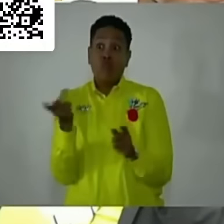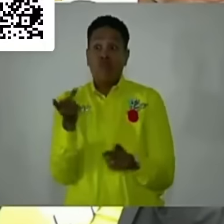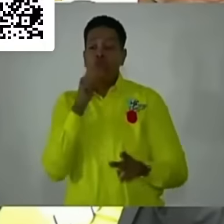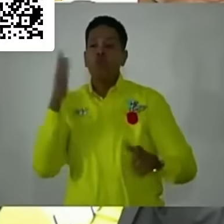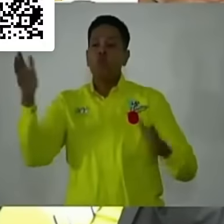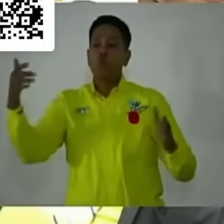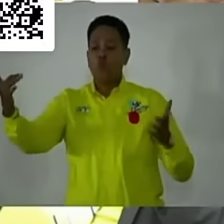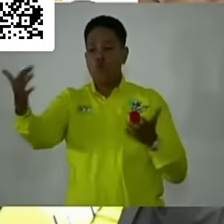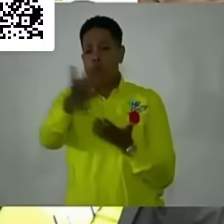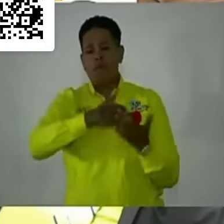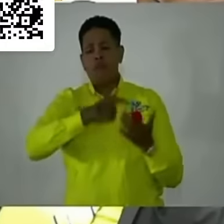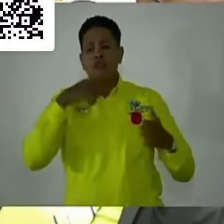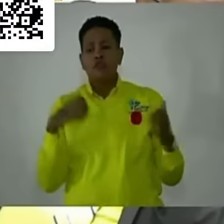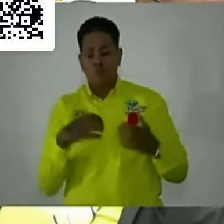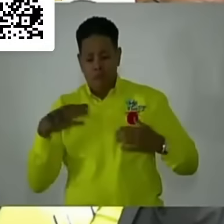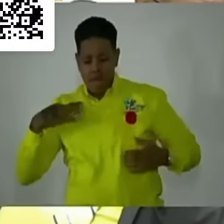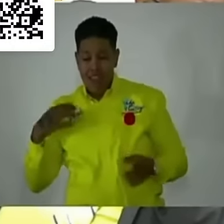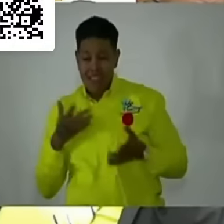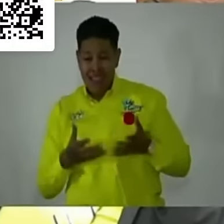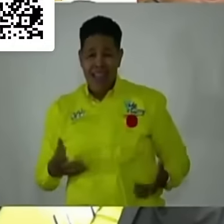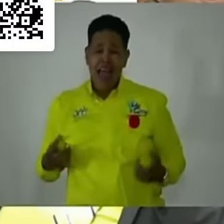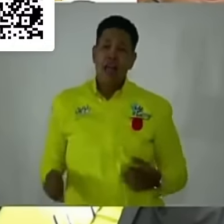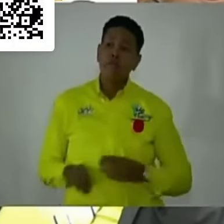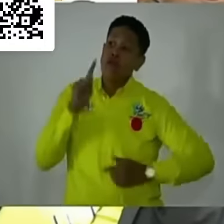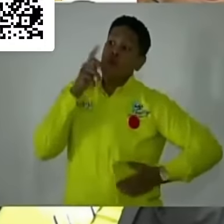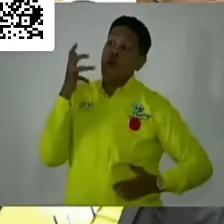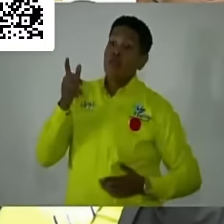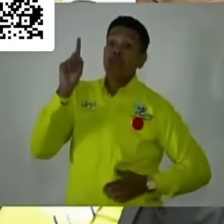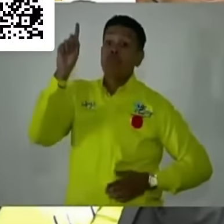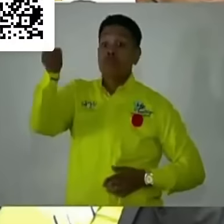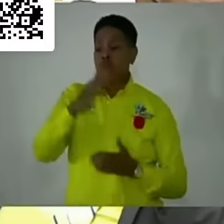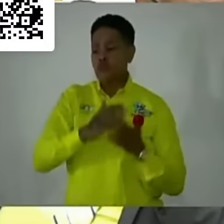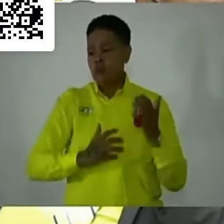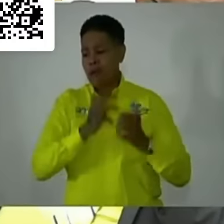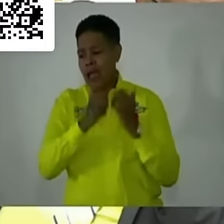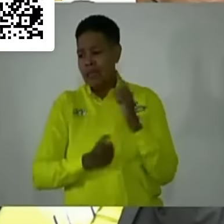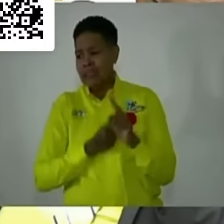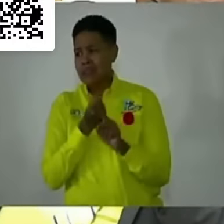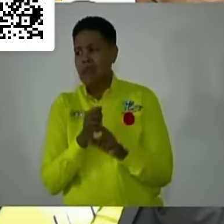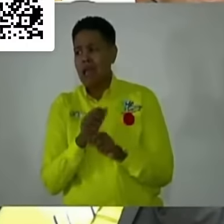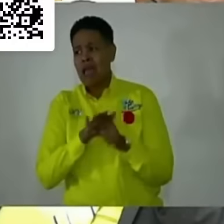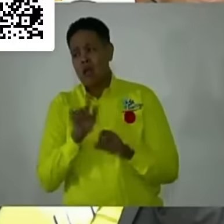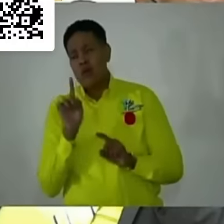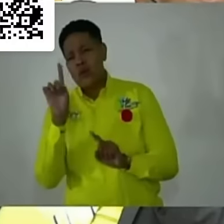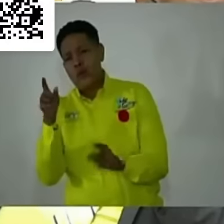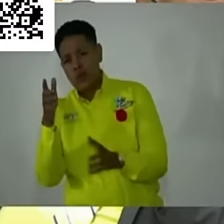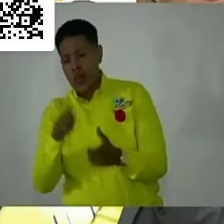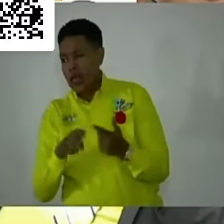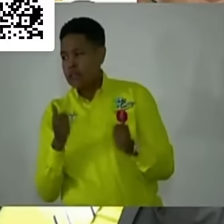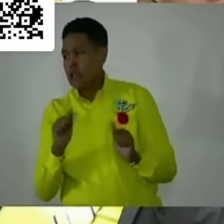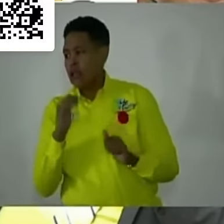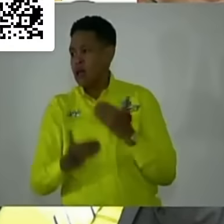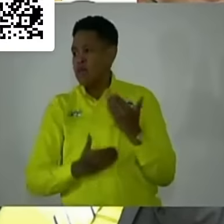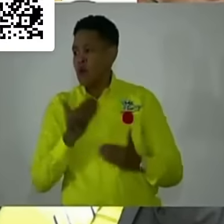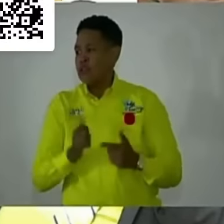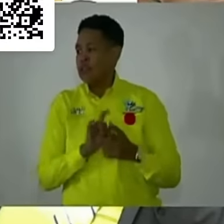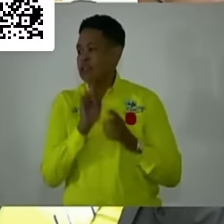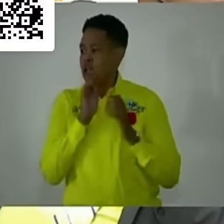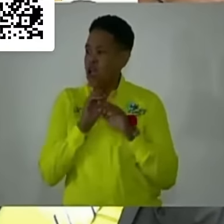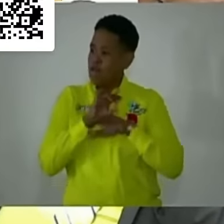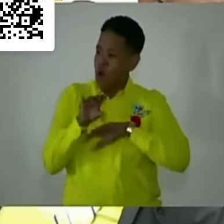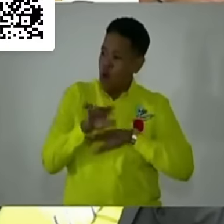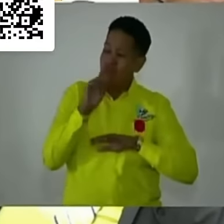mobilize a group of volunteers to head to some of the hardest hit areas and start that process of counseling